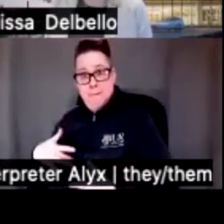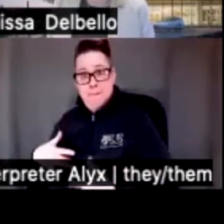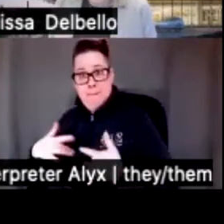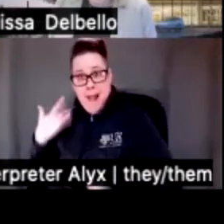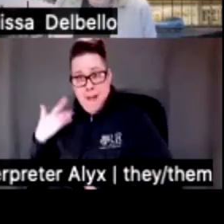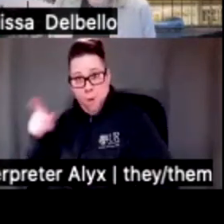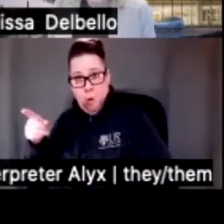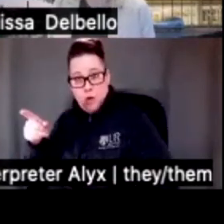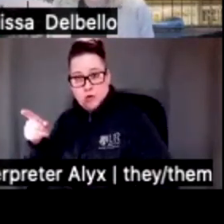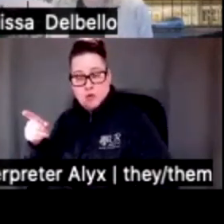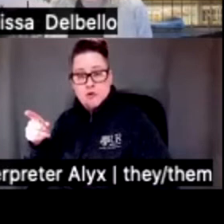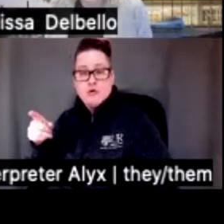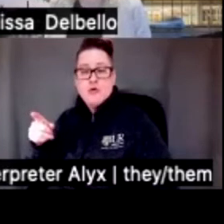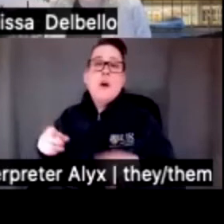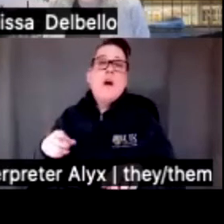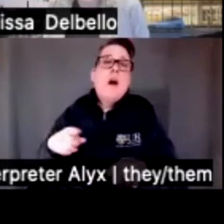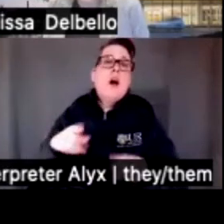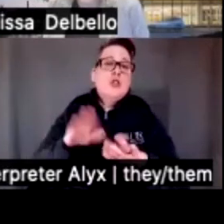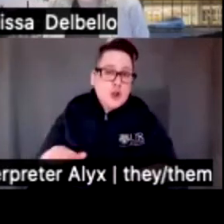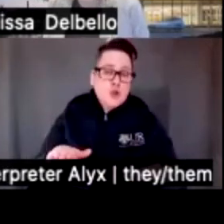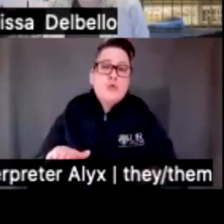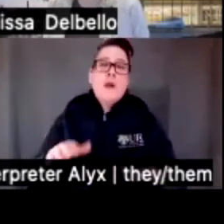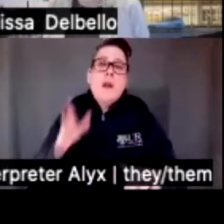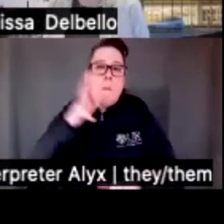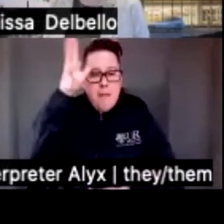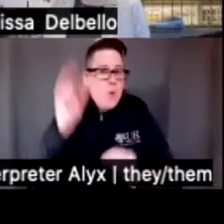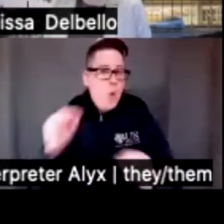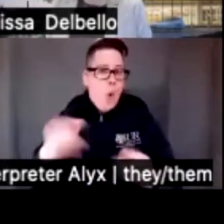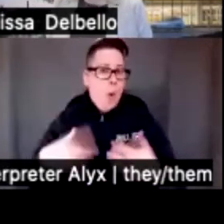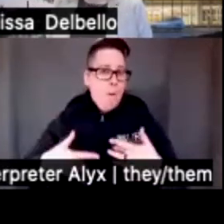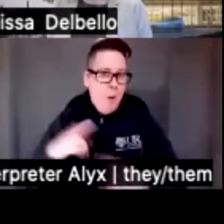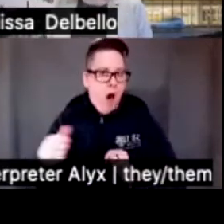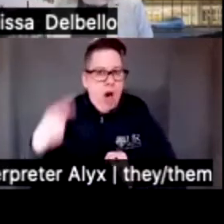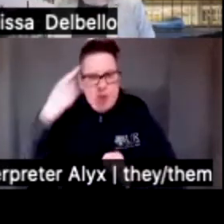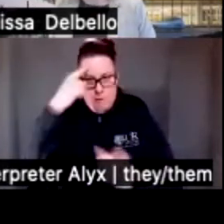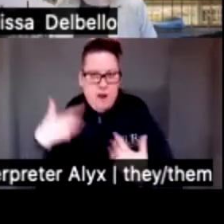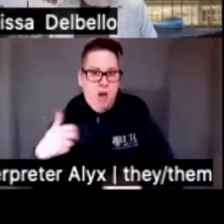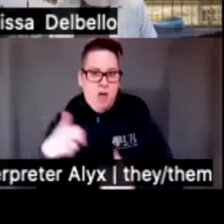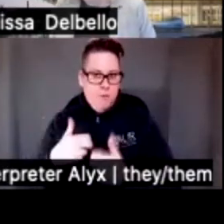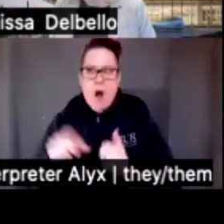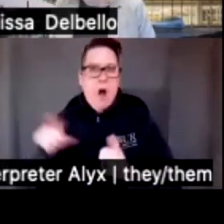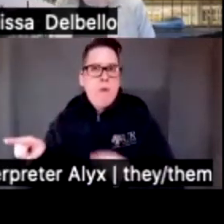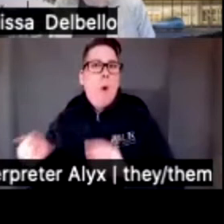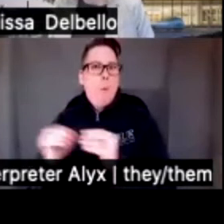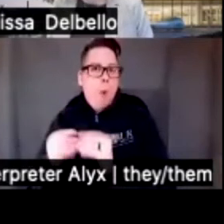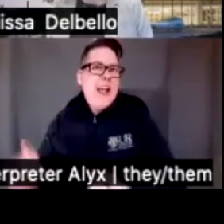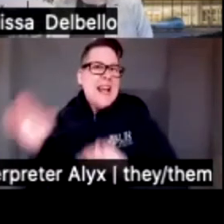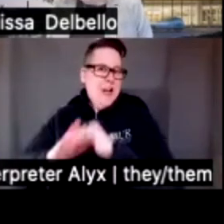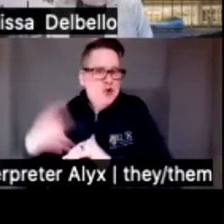of non-bipolar parents with other psychopathology. And they both have increased amygdala